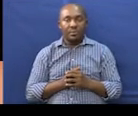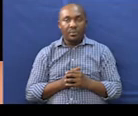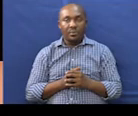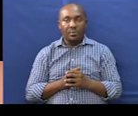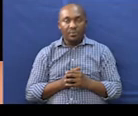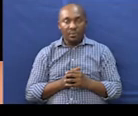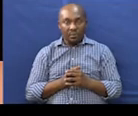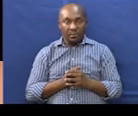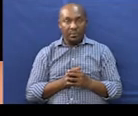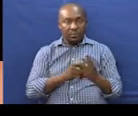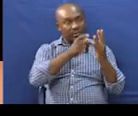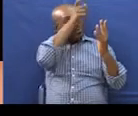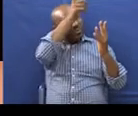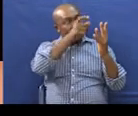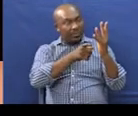procedure,